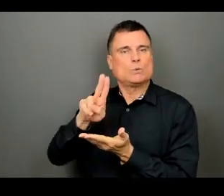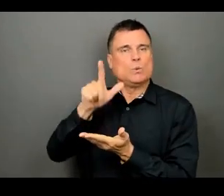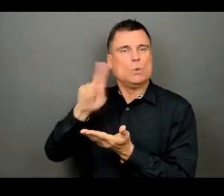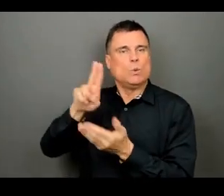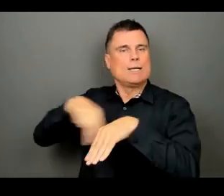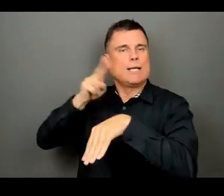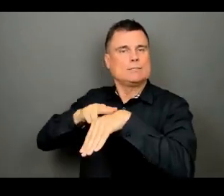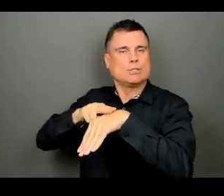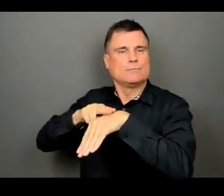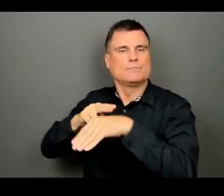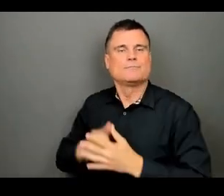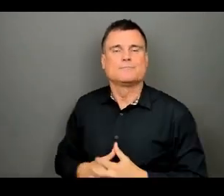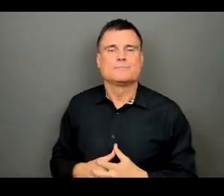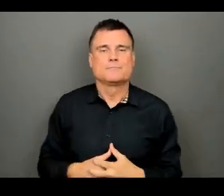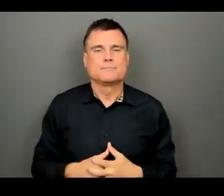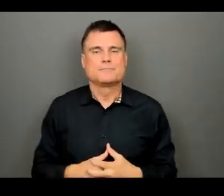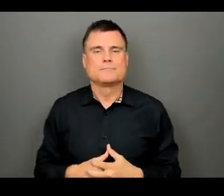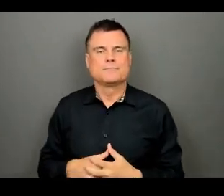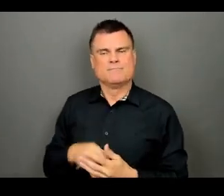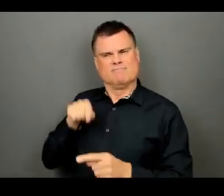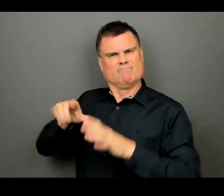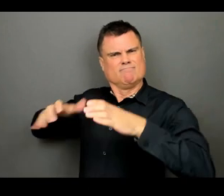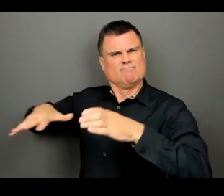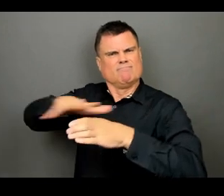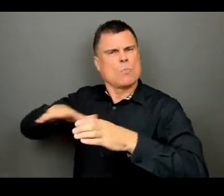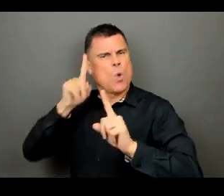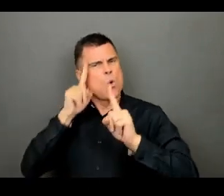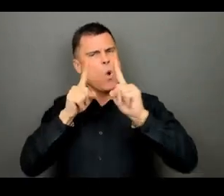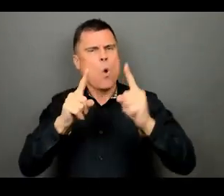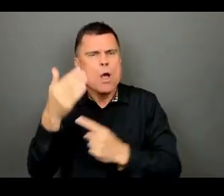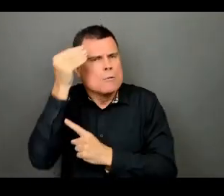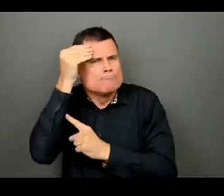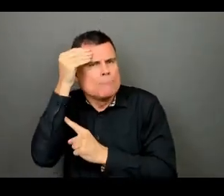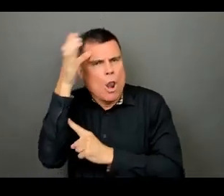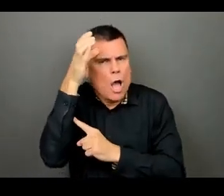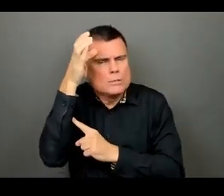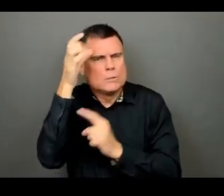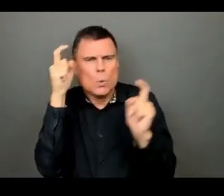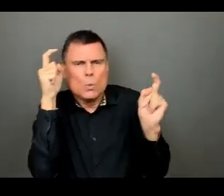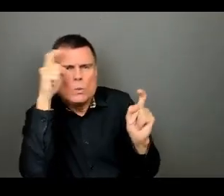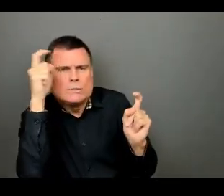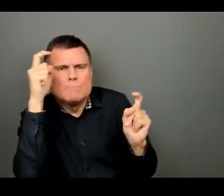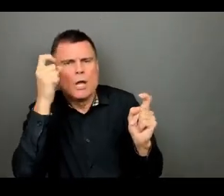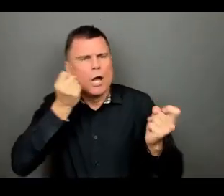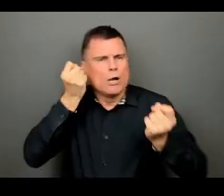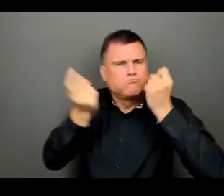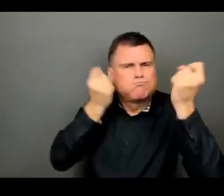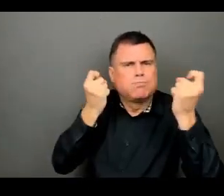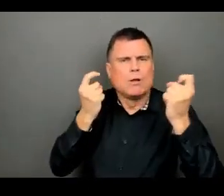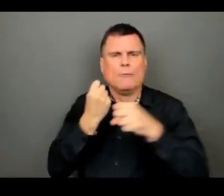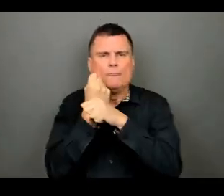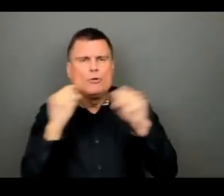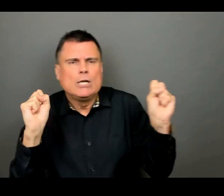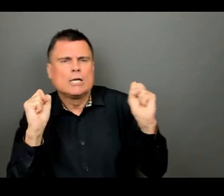Zulu Nation in hip-hop stands for knowledge, wisdom, understanding, freedom, justice, equality, peace, unity,